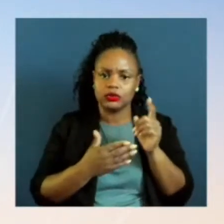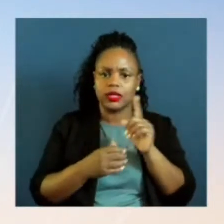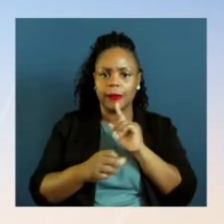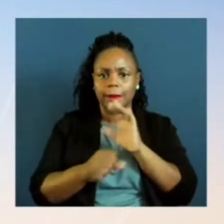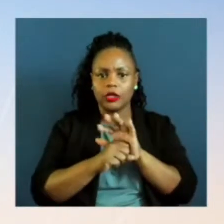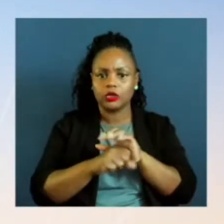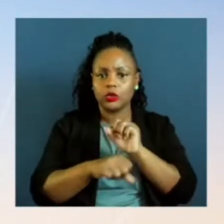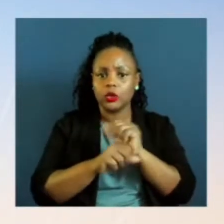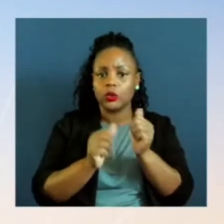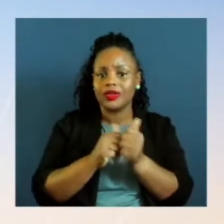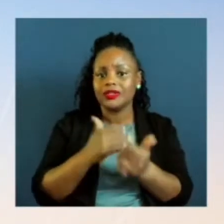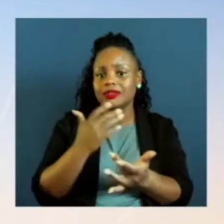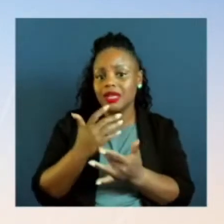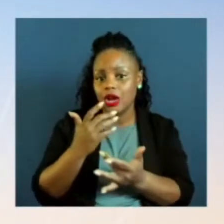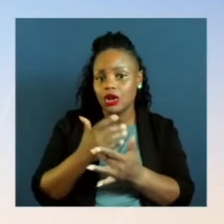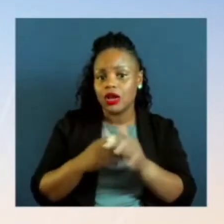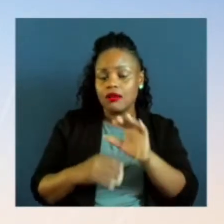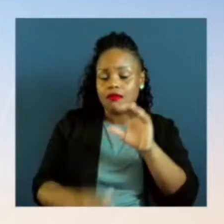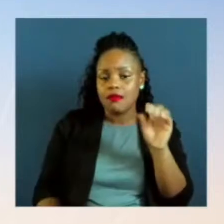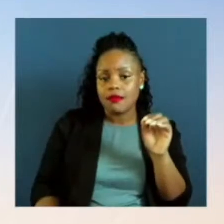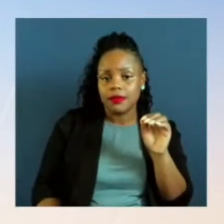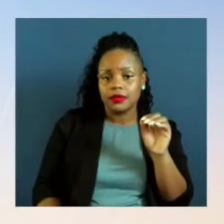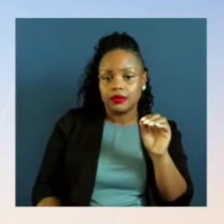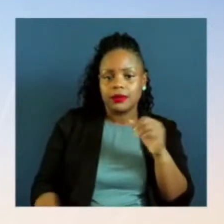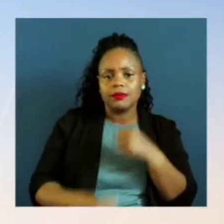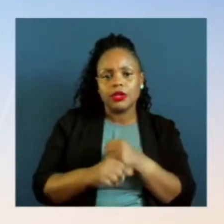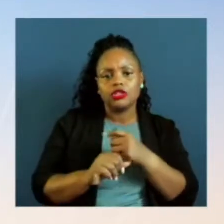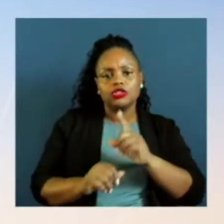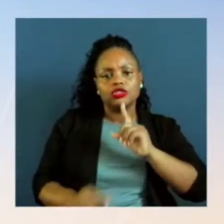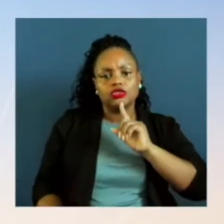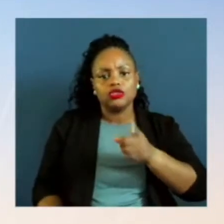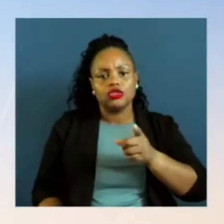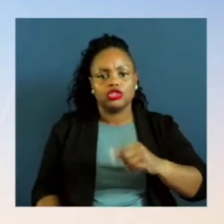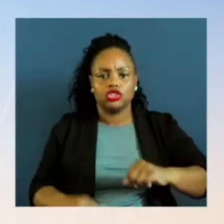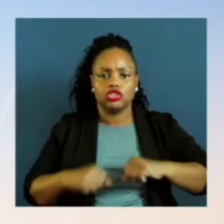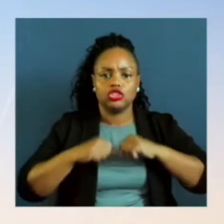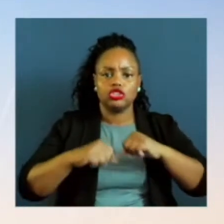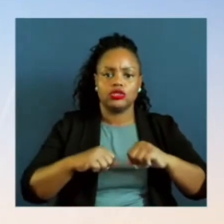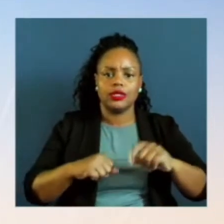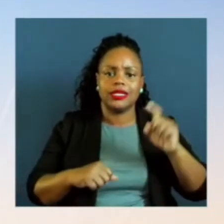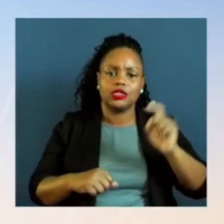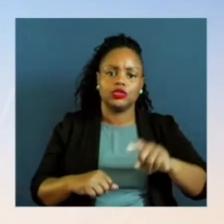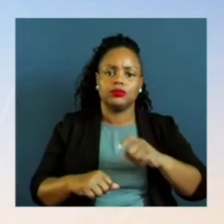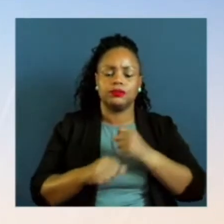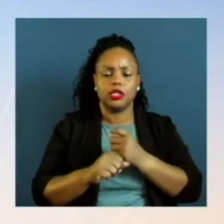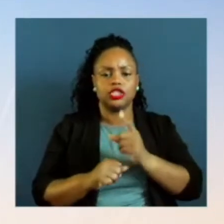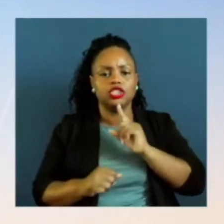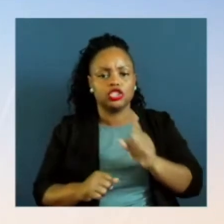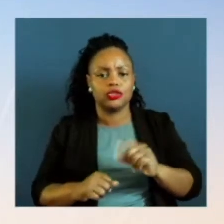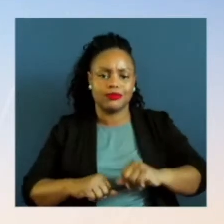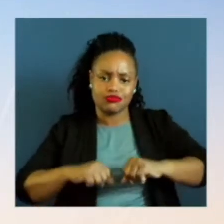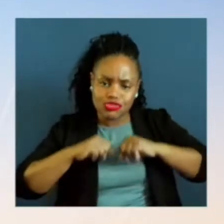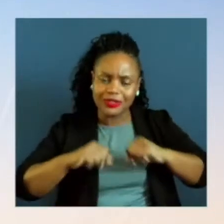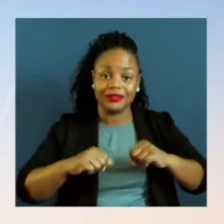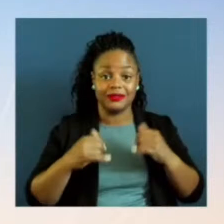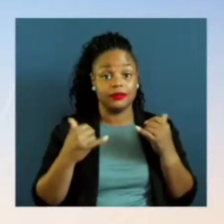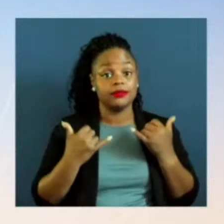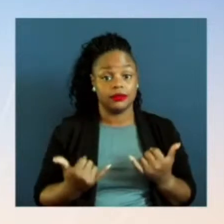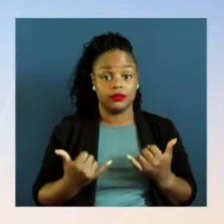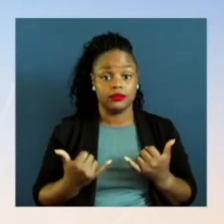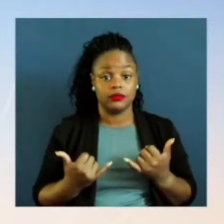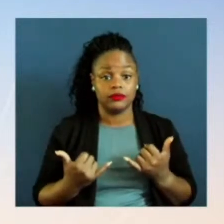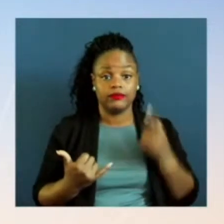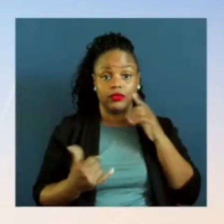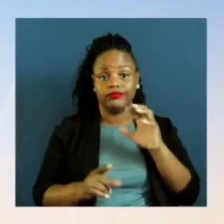their products are as secure as needed to face the attacks of today. Do Monica, and then right in the back, and then we'll have to wrap it up. So there was a spike